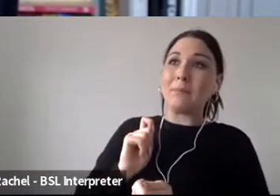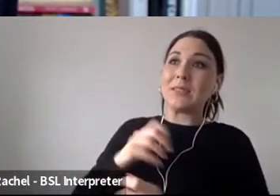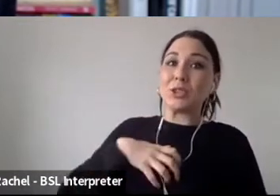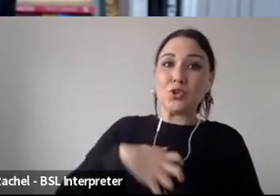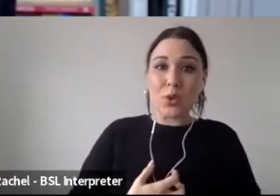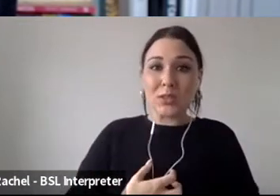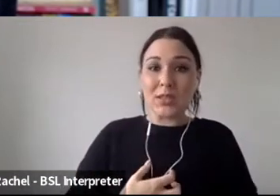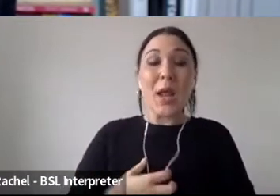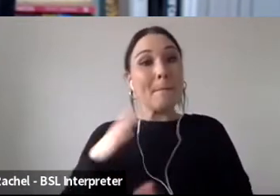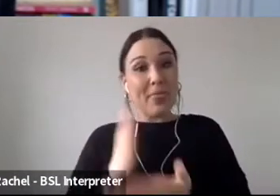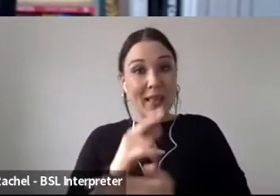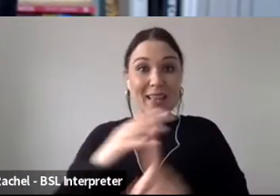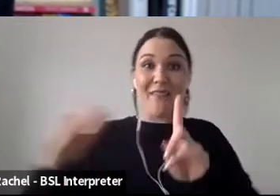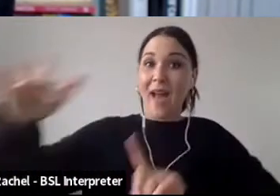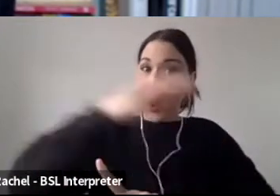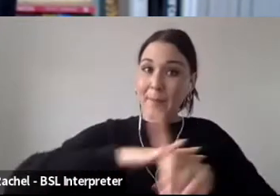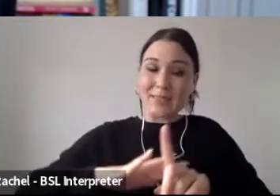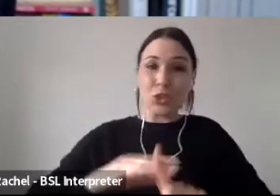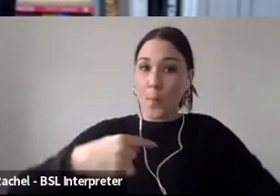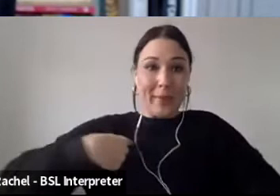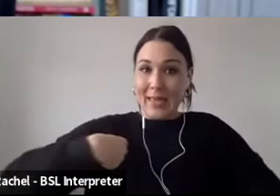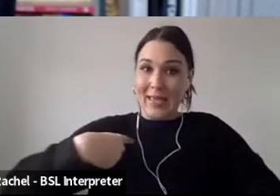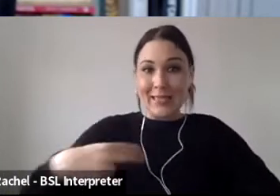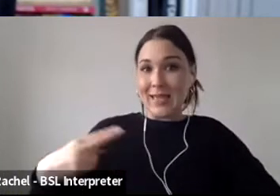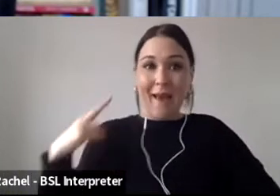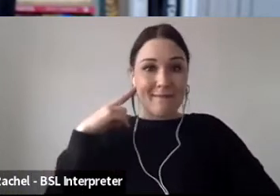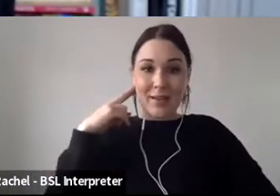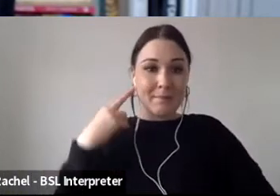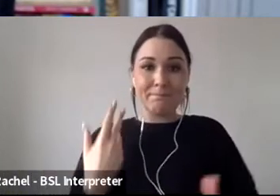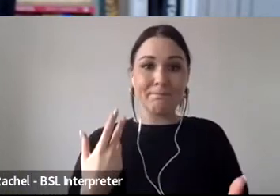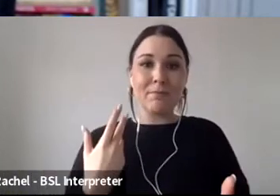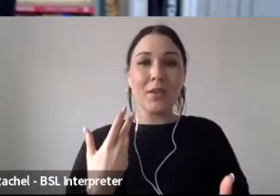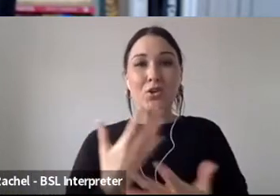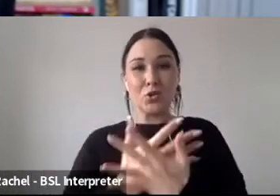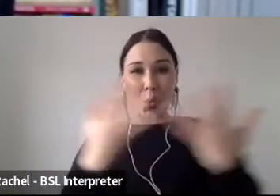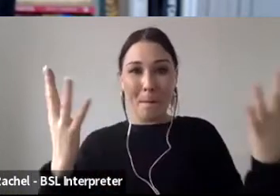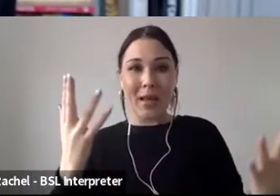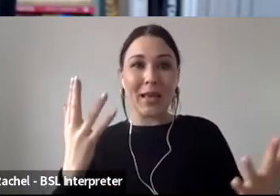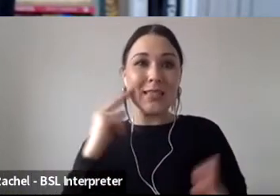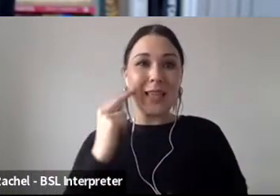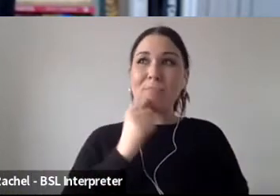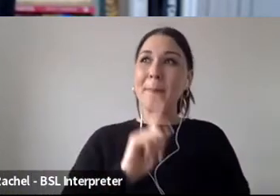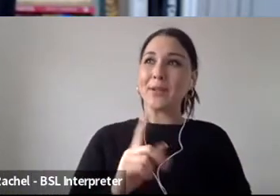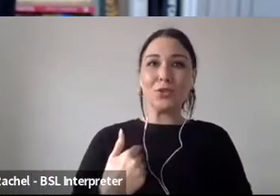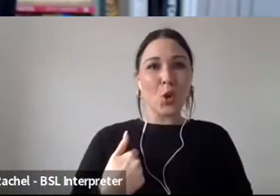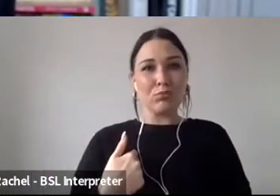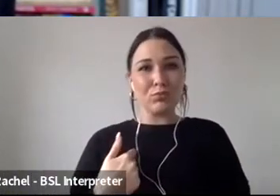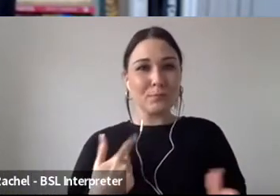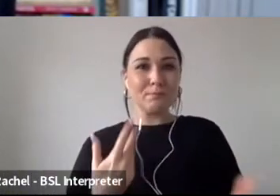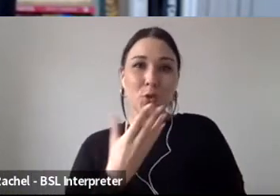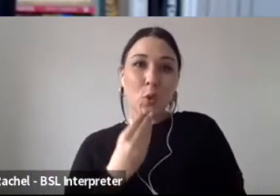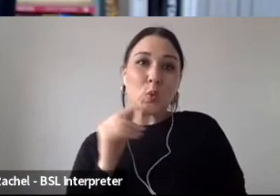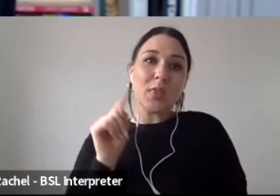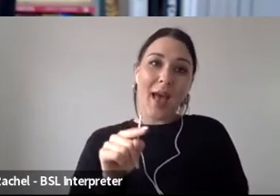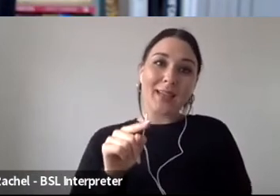really important distinction, but it's one that many of us as deaf people sort of subconsciously don't use. But we